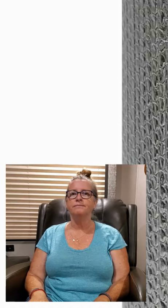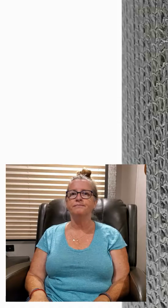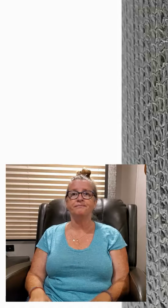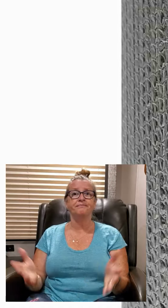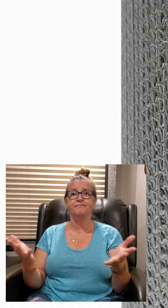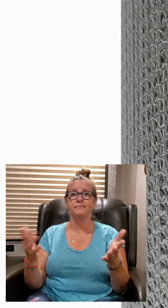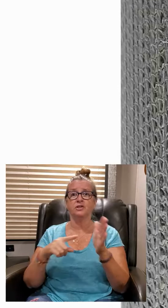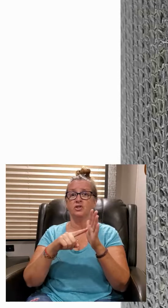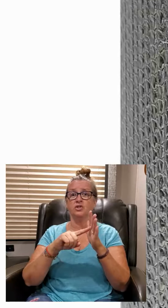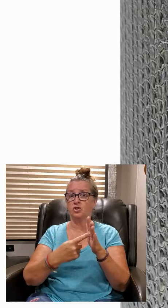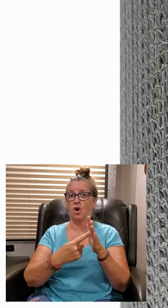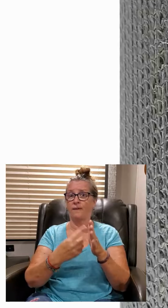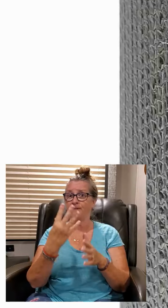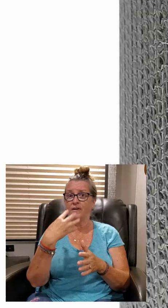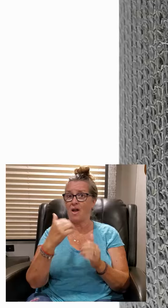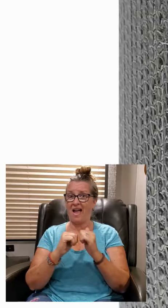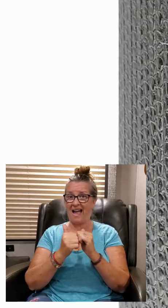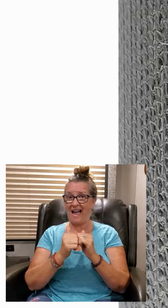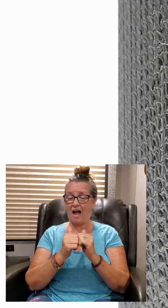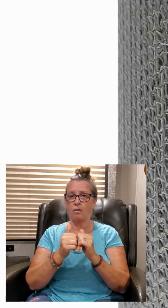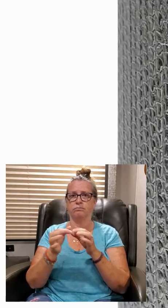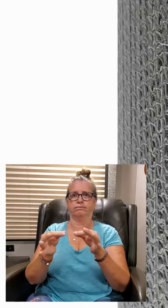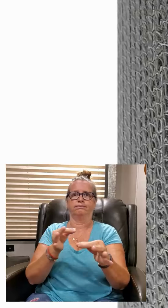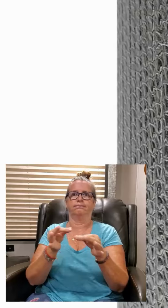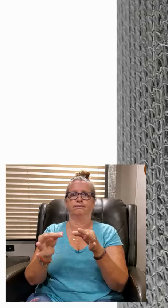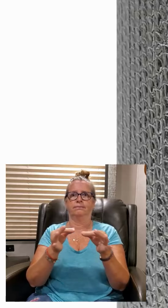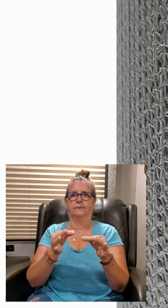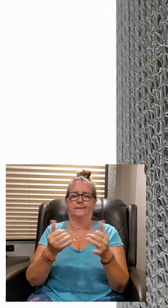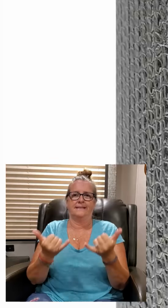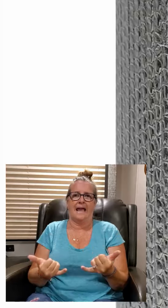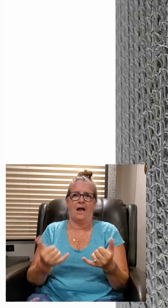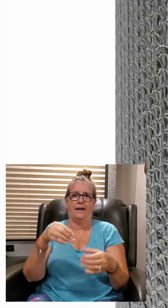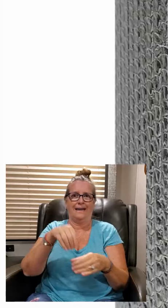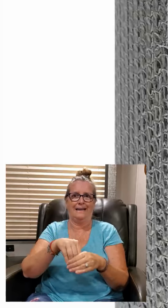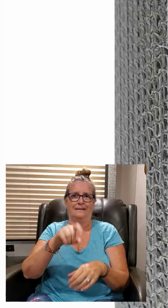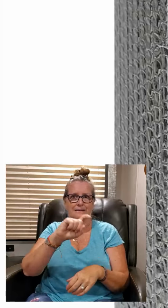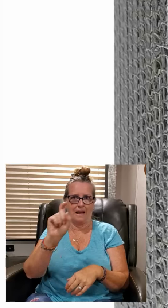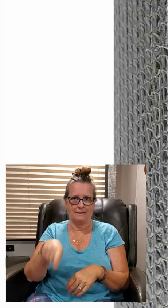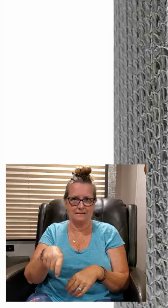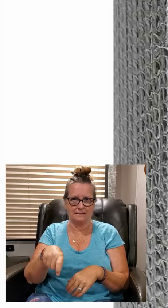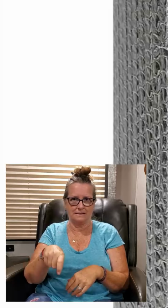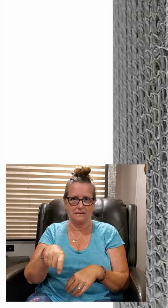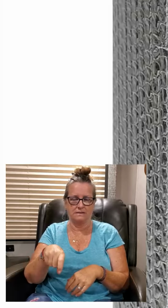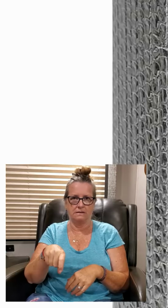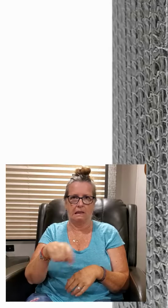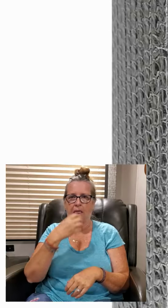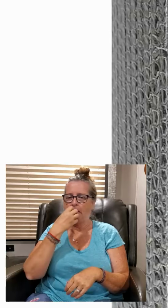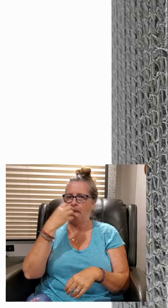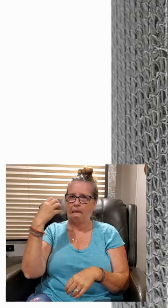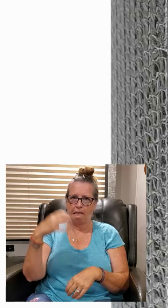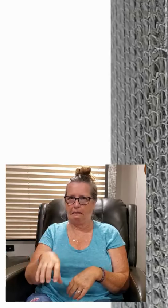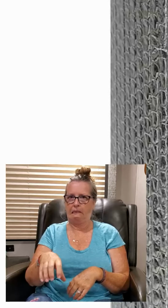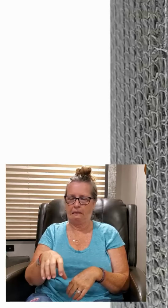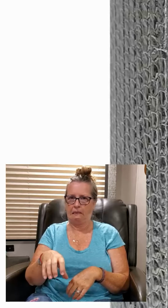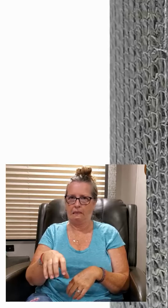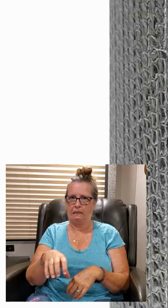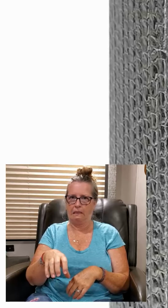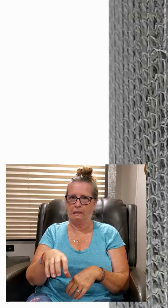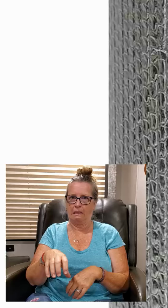So let me start the video off and explain. We're in Texas. It's getting hot.